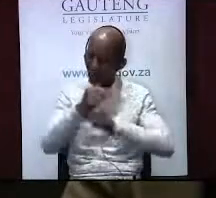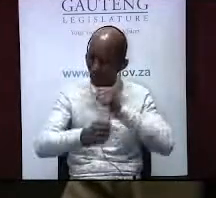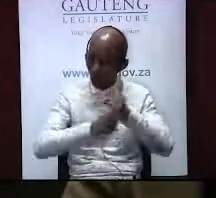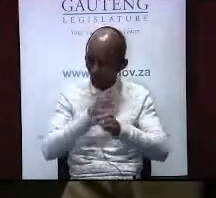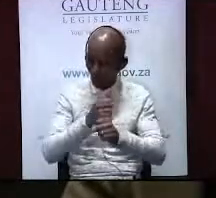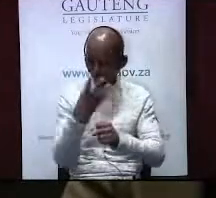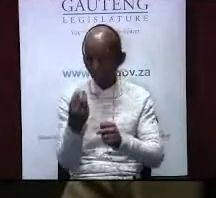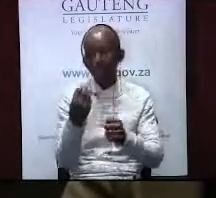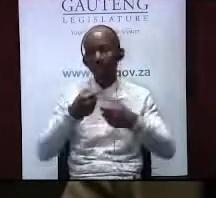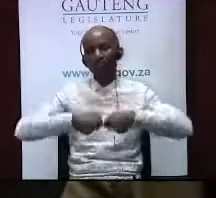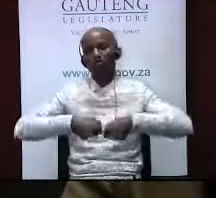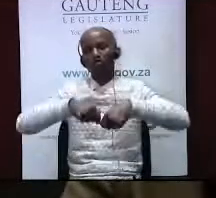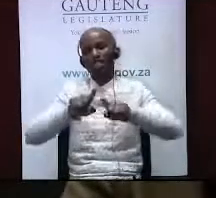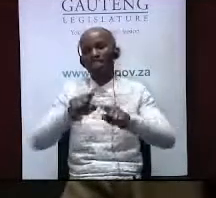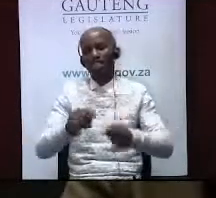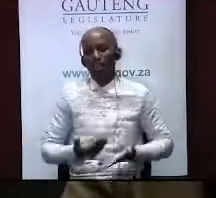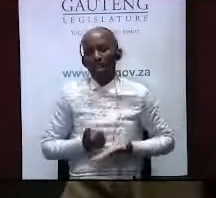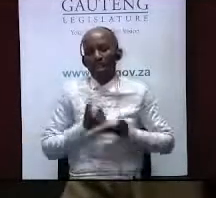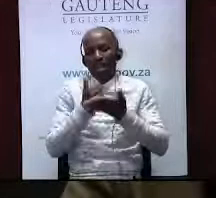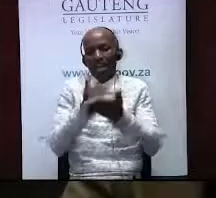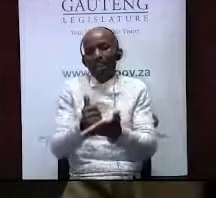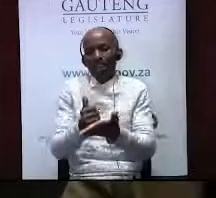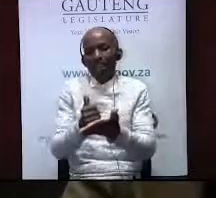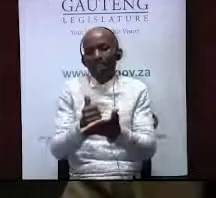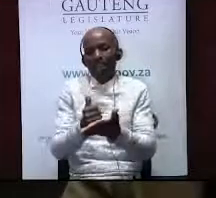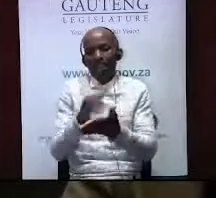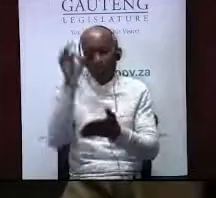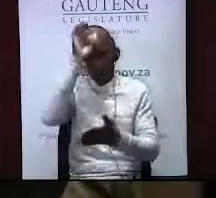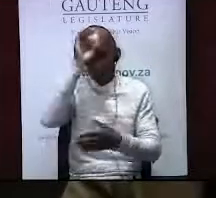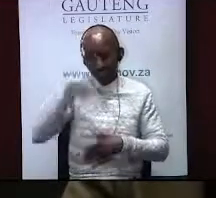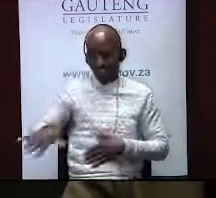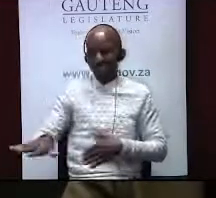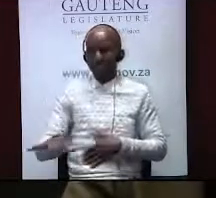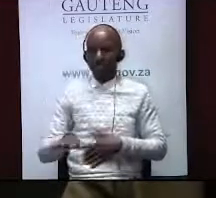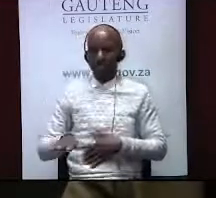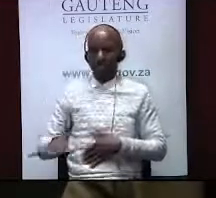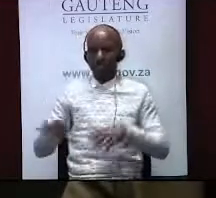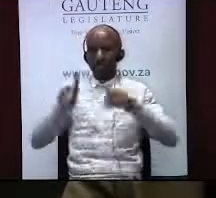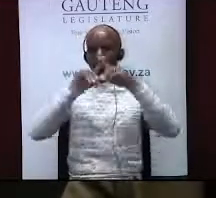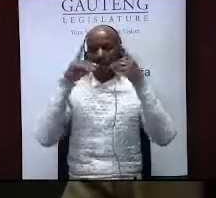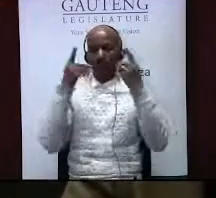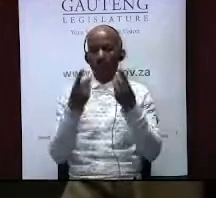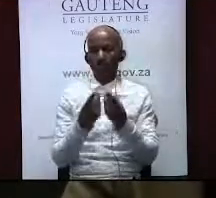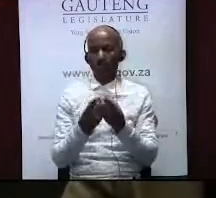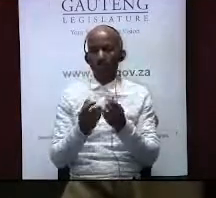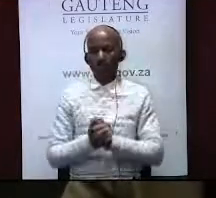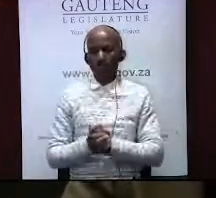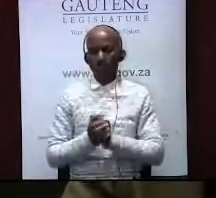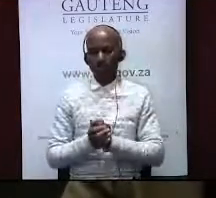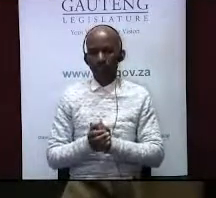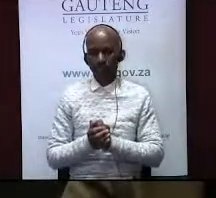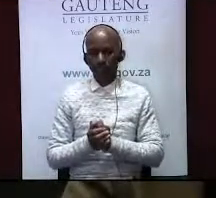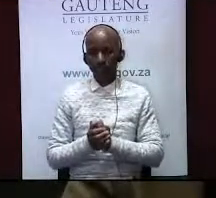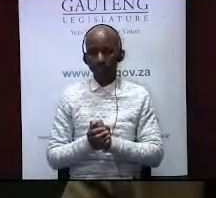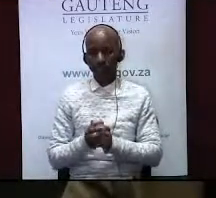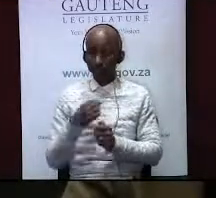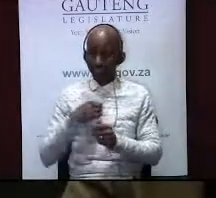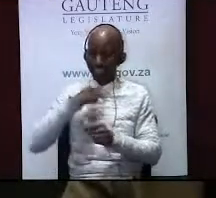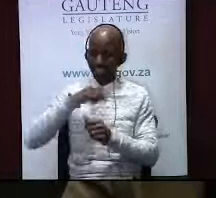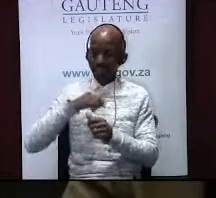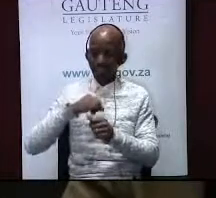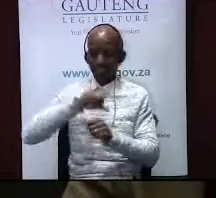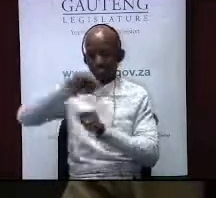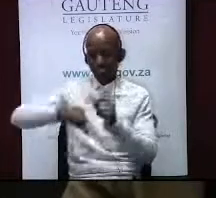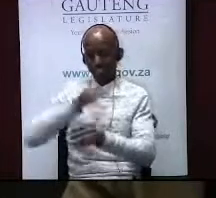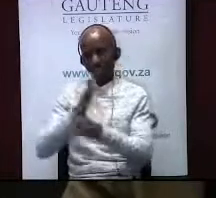also had an opportunity to serve at the Correctional Service Department. I was a social worker